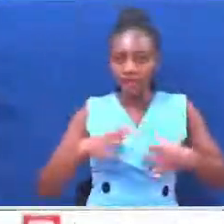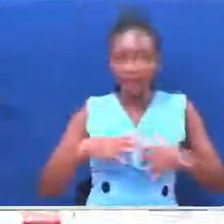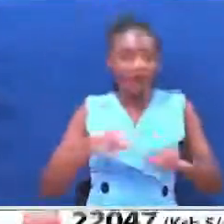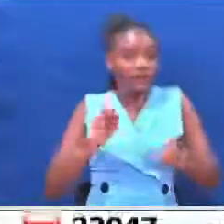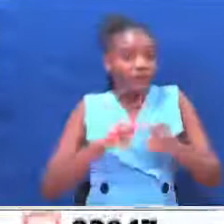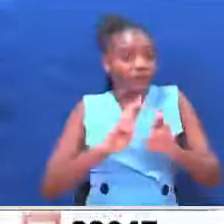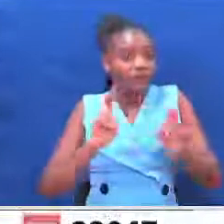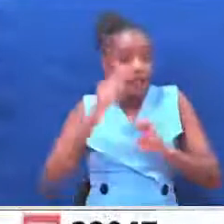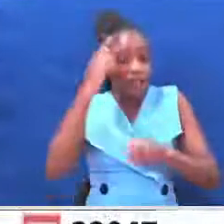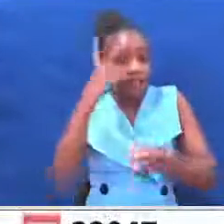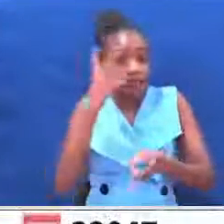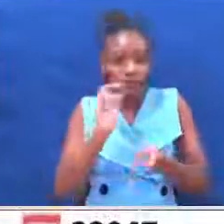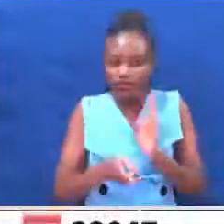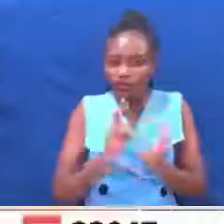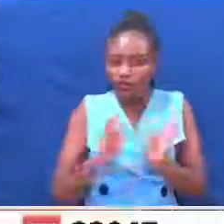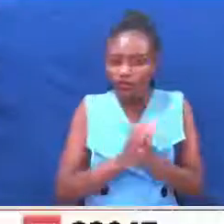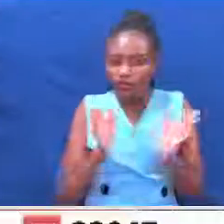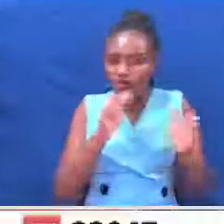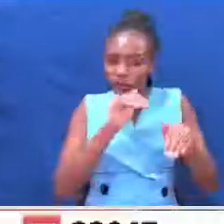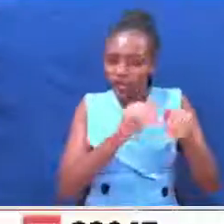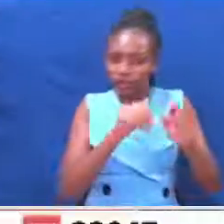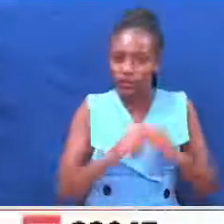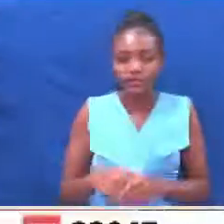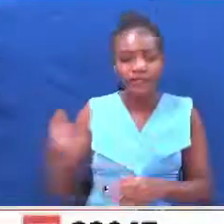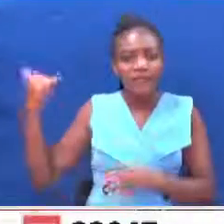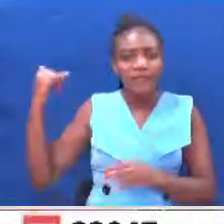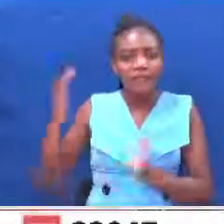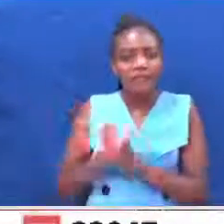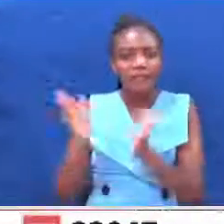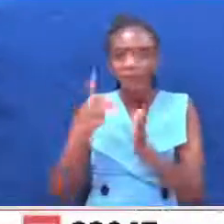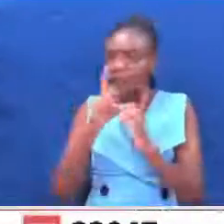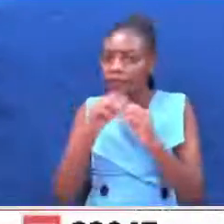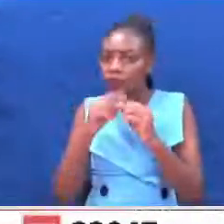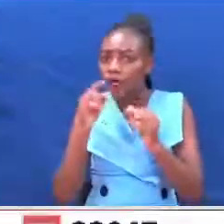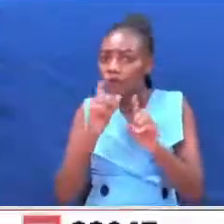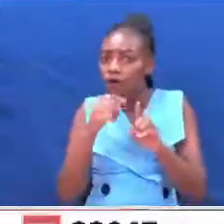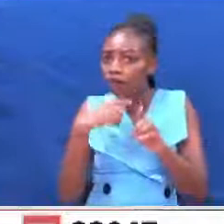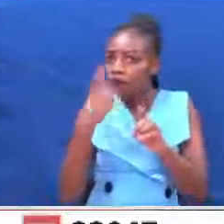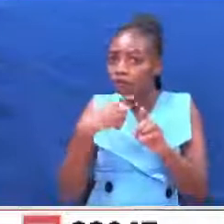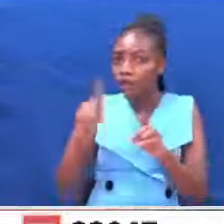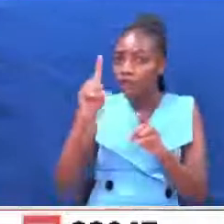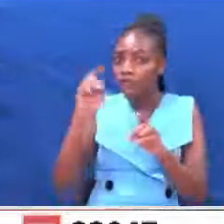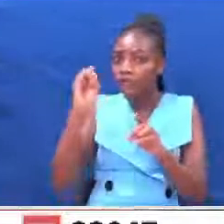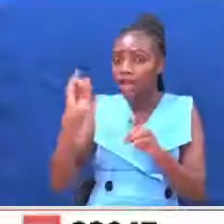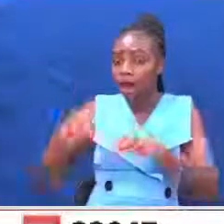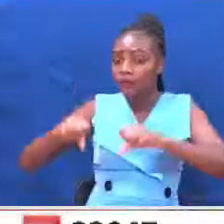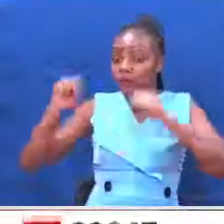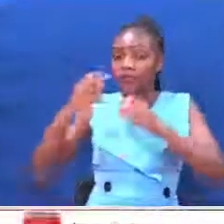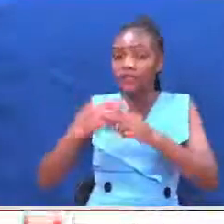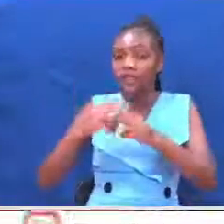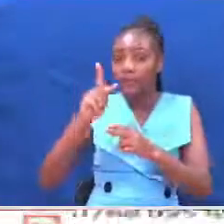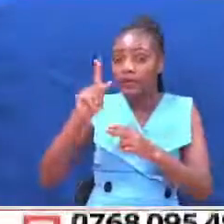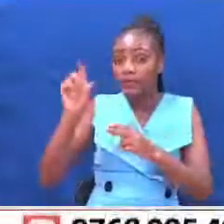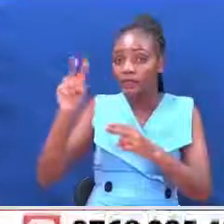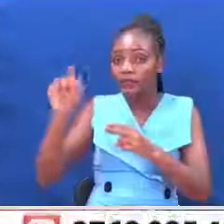of the 2022 general election. Yesterday's public statement by Director of Criminal Investigations George